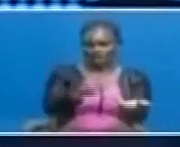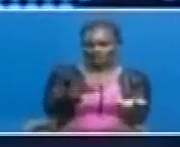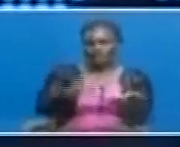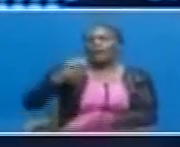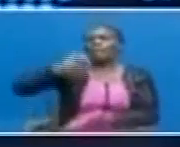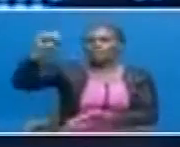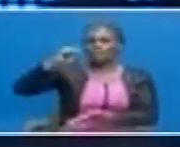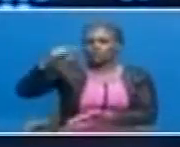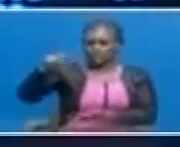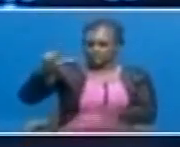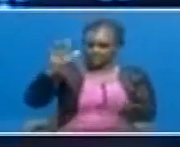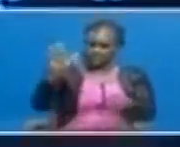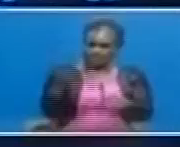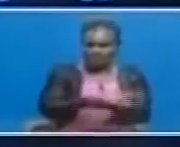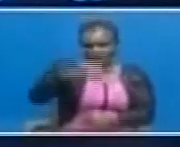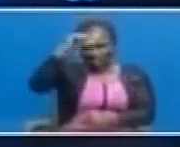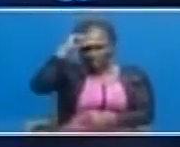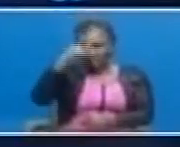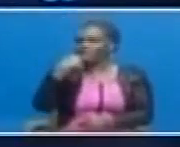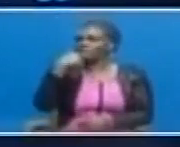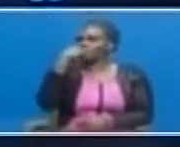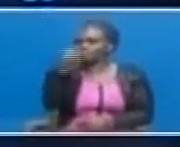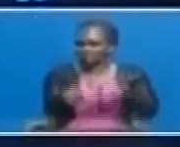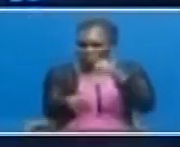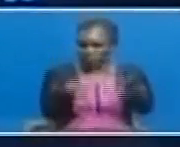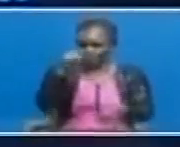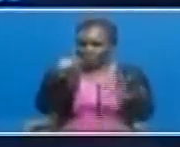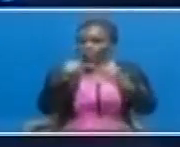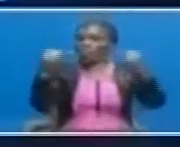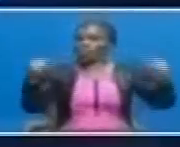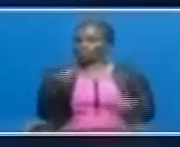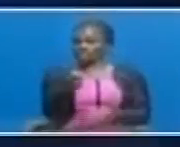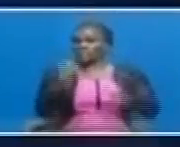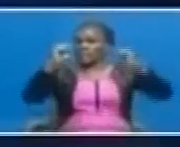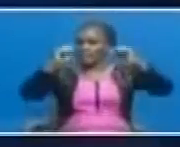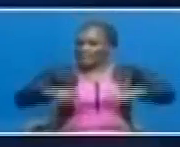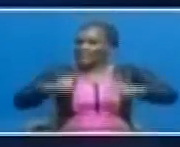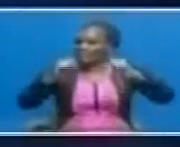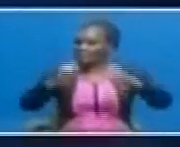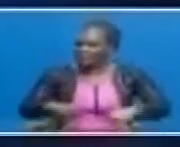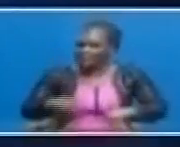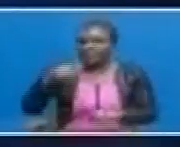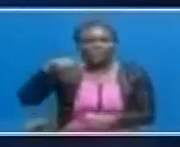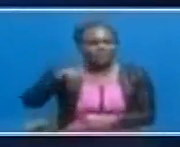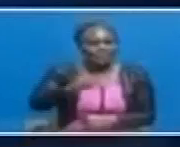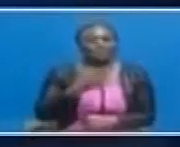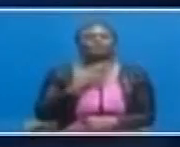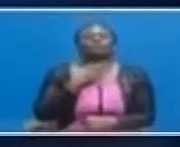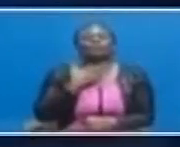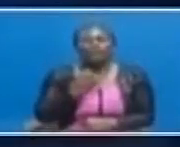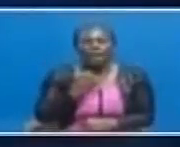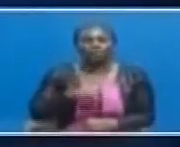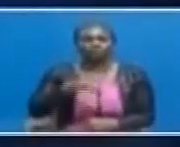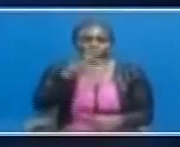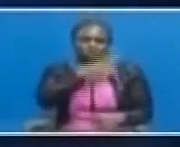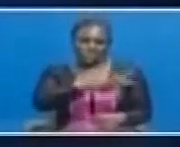circle, with the government now claiming those opposed to the Uganda sugar importation deal are only out to protect sugar cartels.